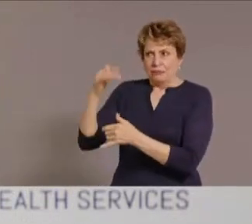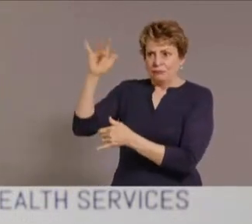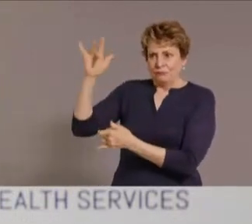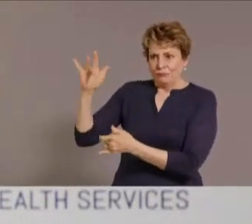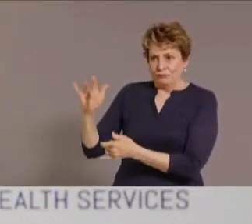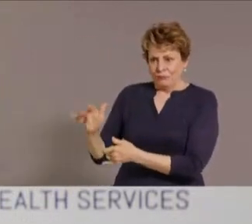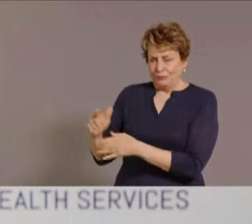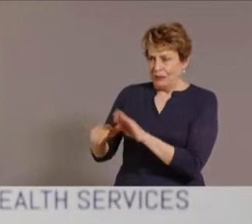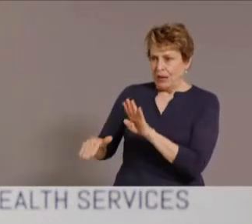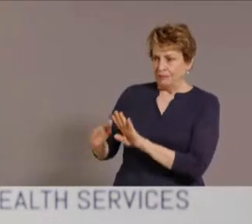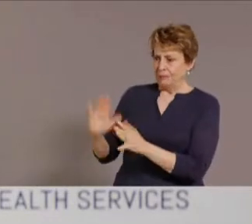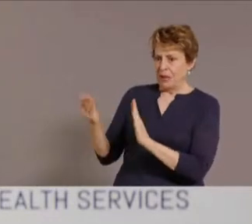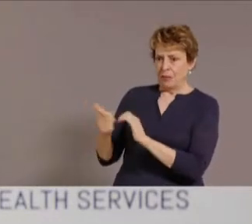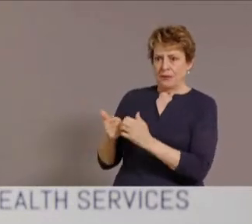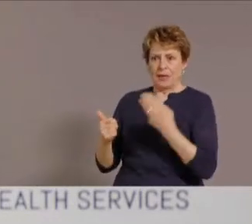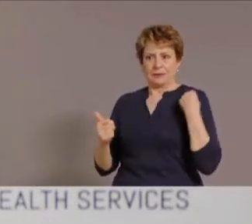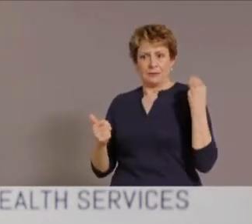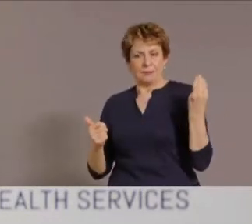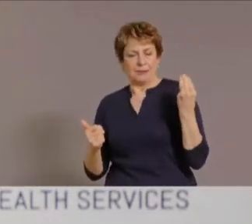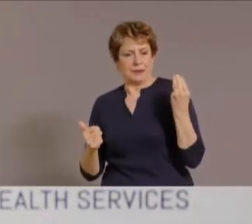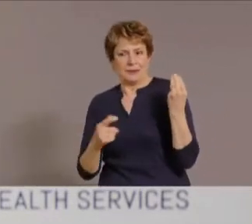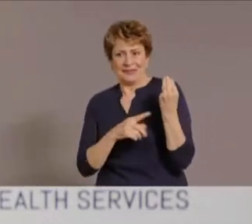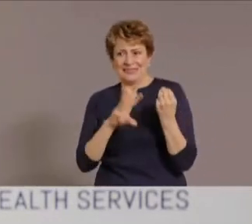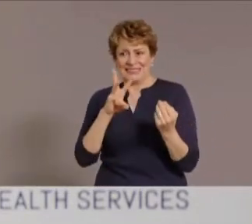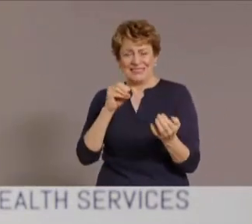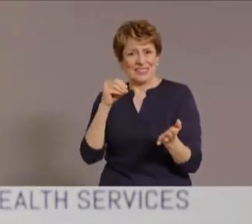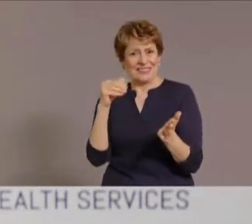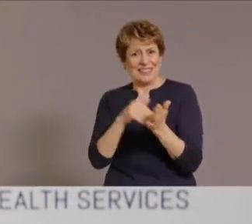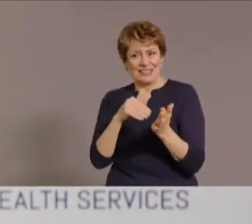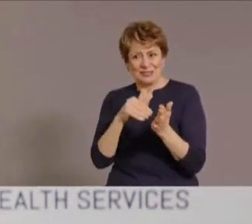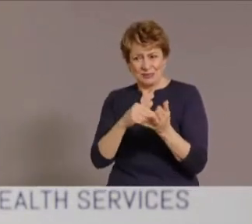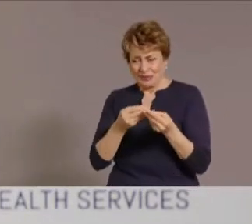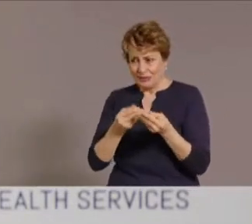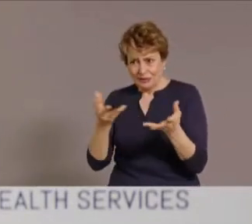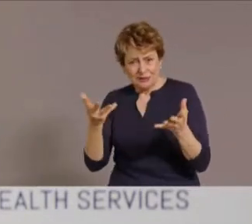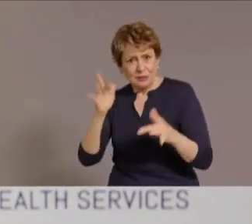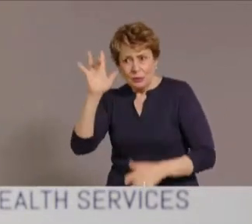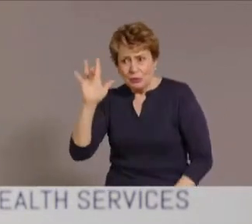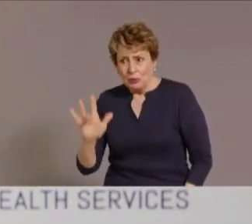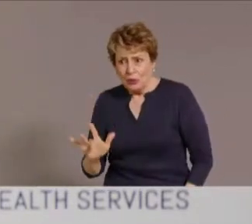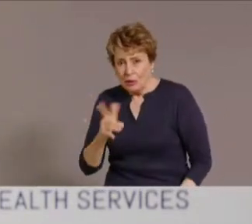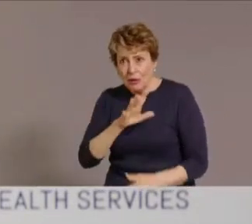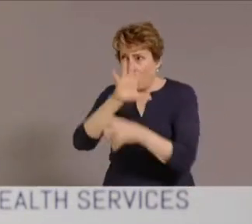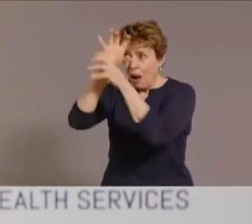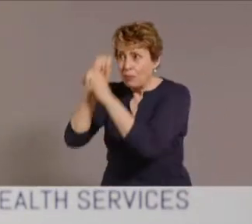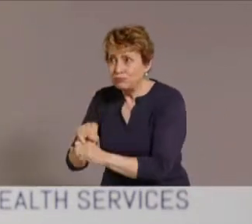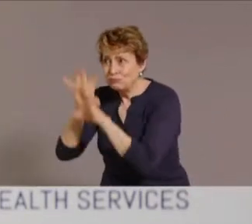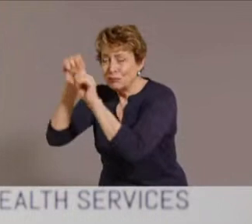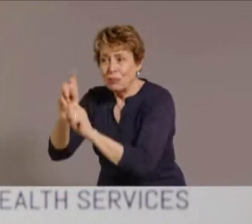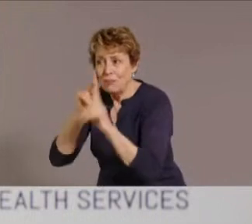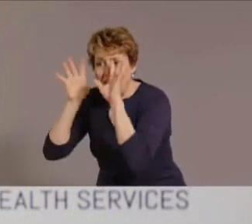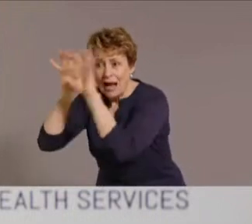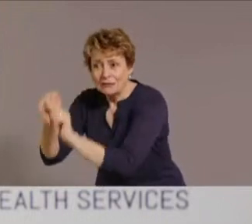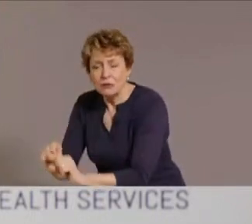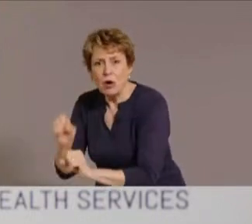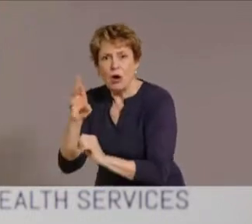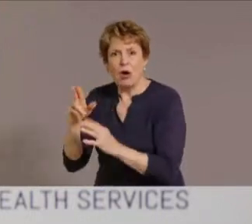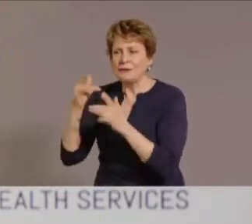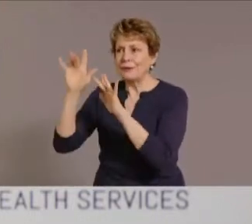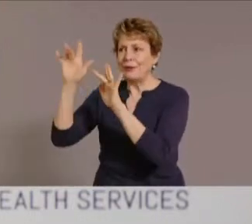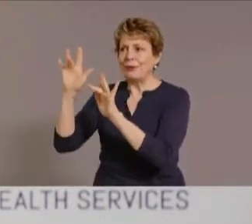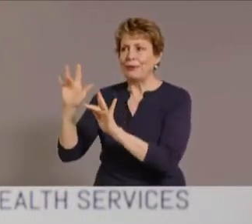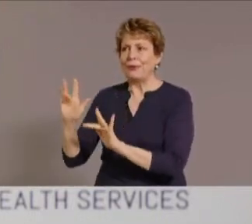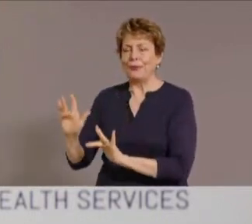those ever run out, or did we still have an excess when we opened up the new ones this morning? So we still have